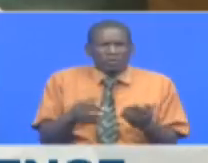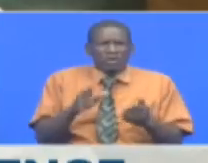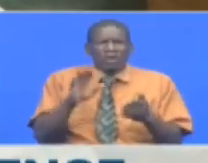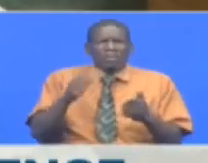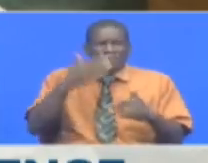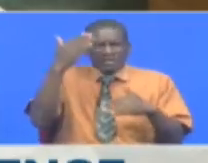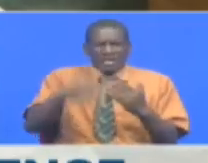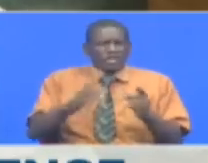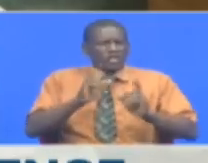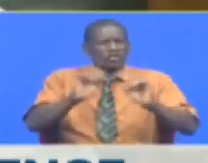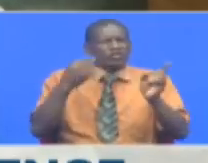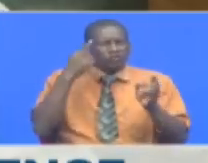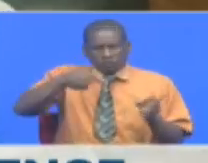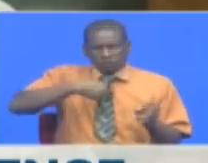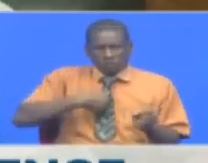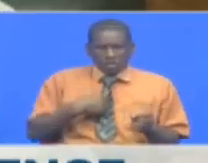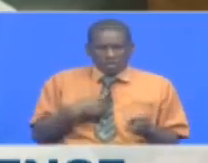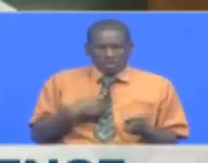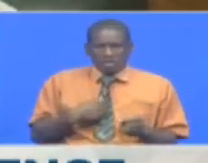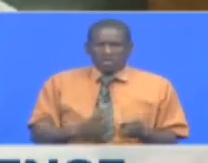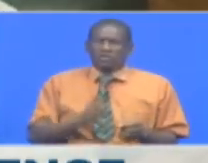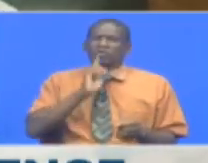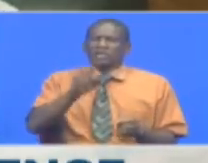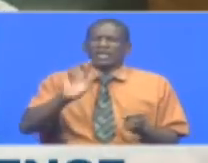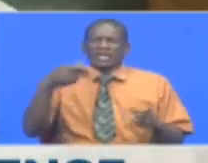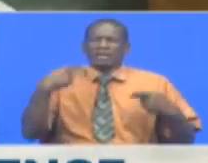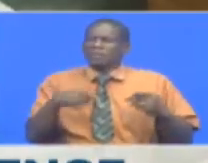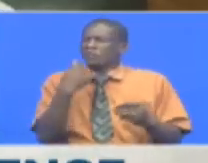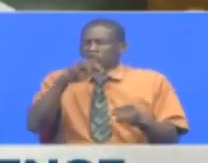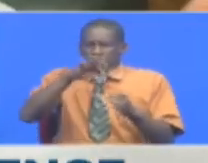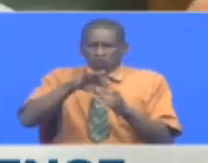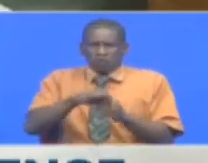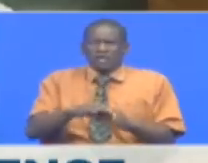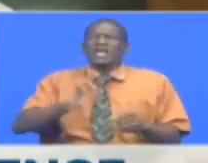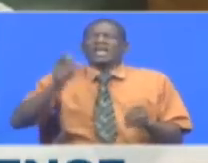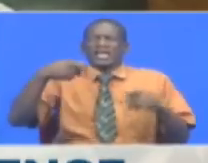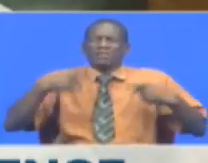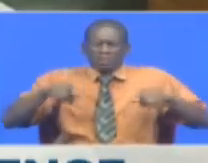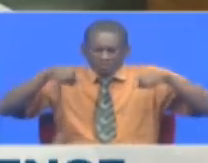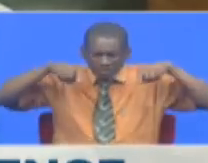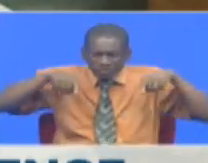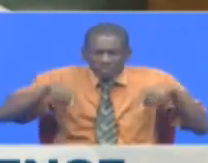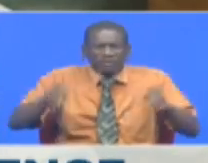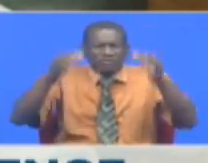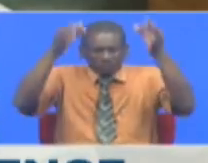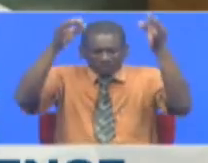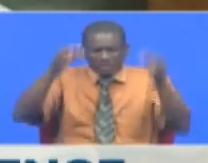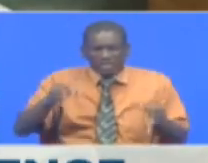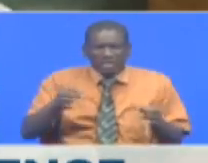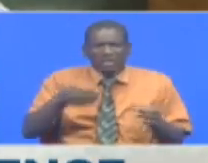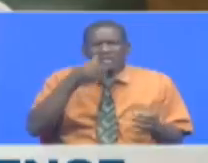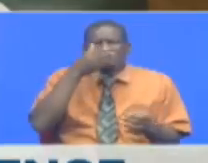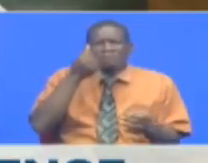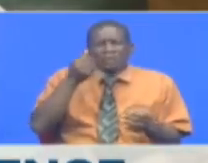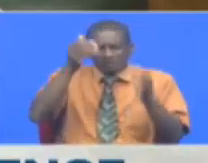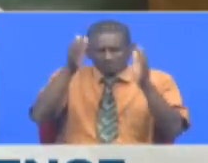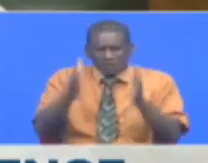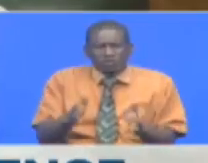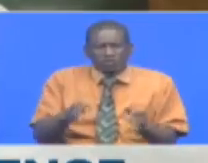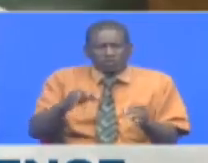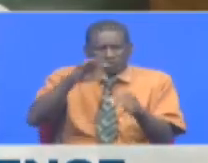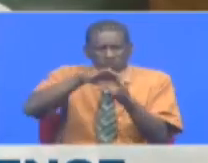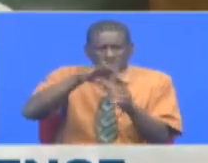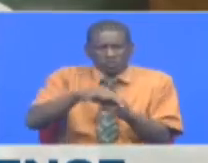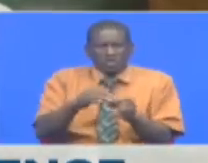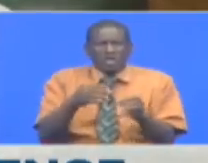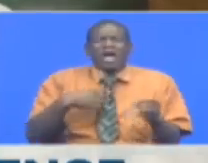is not for me to dictate to Kenyans who to elect. It is for Kenyans to decide what is in their best interest. And my hope and my